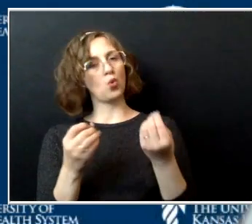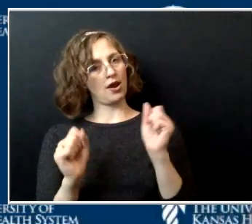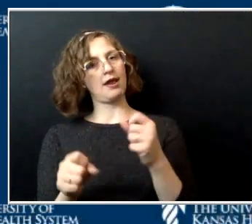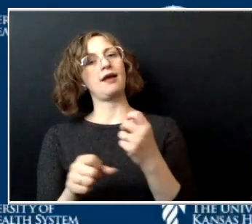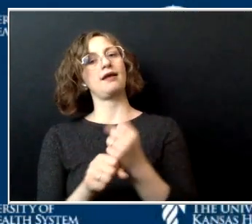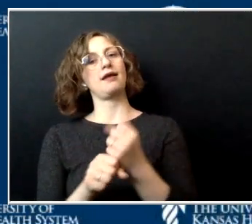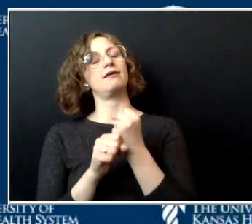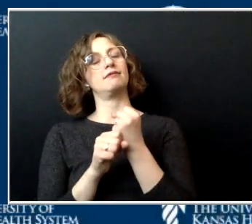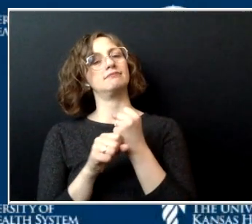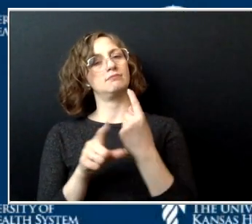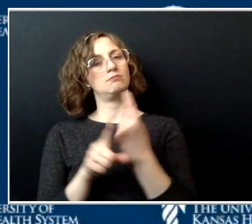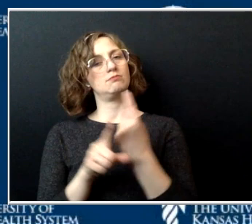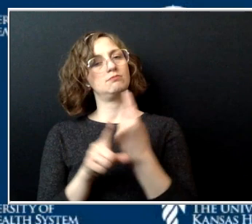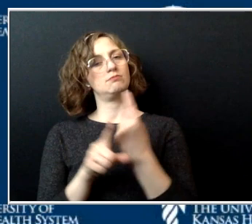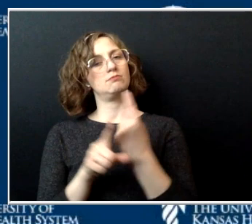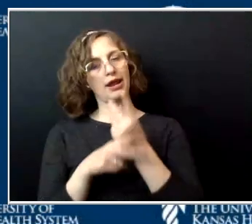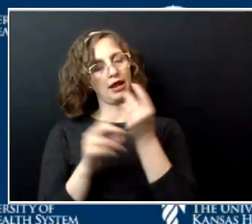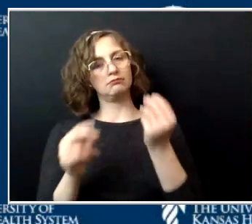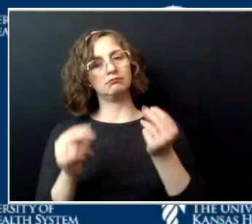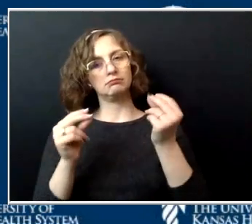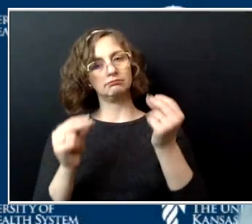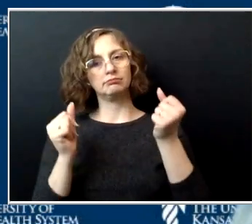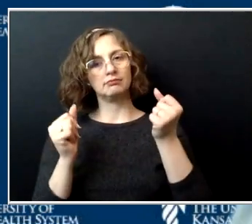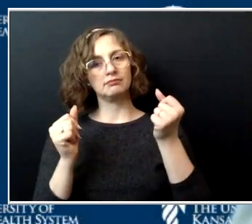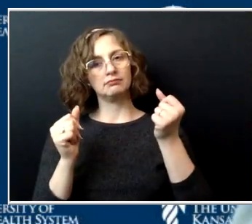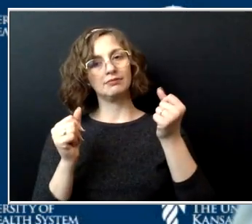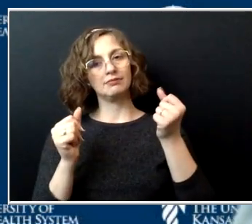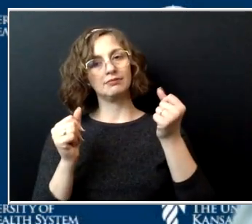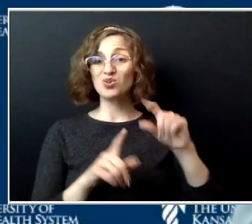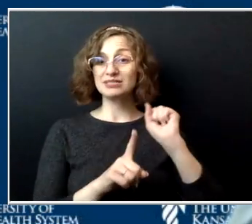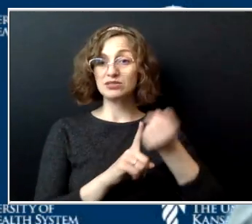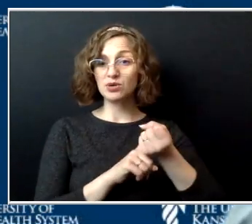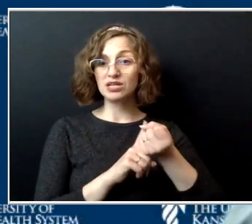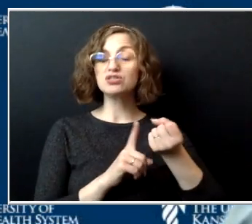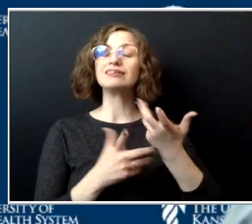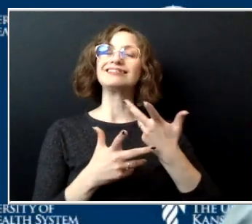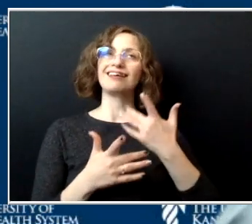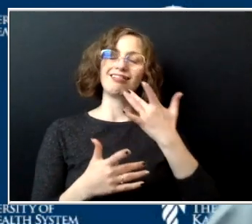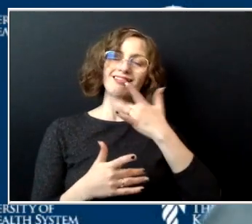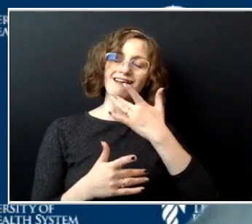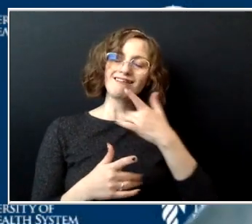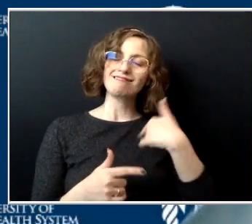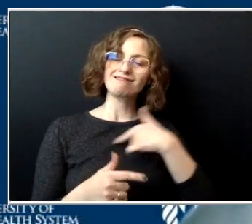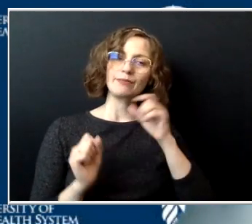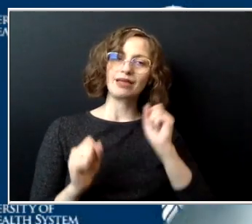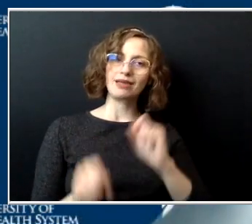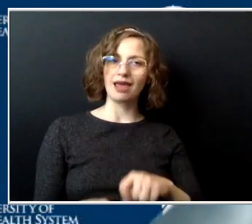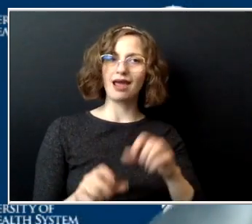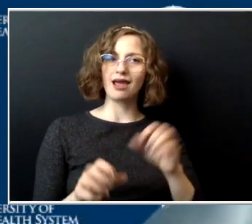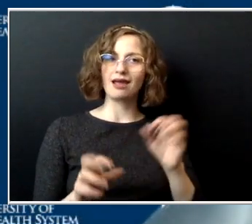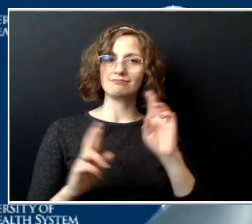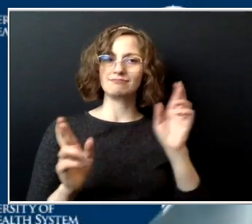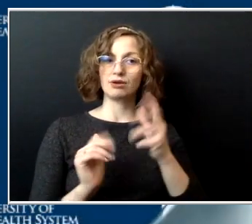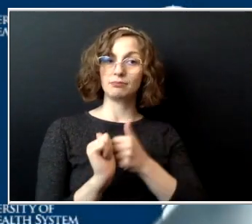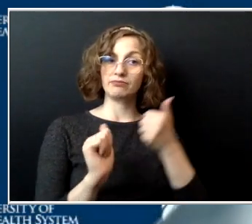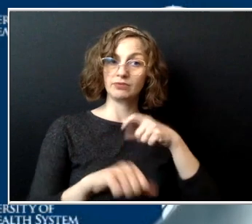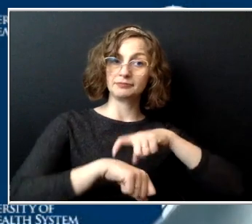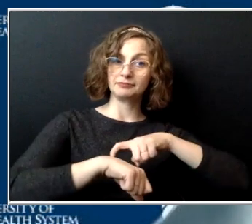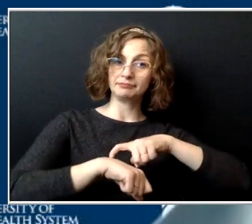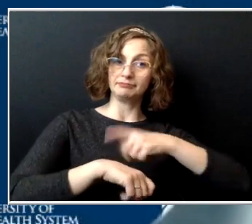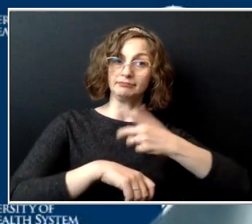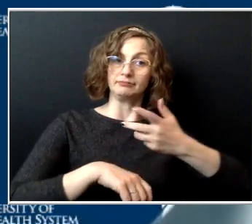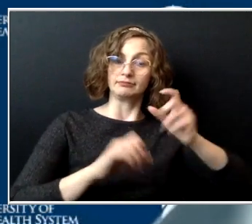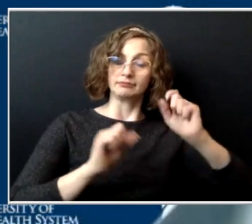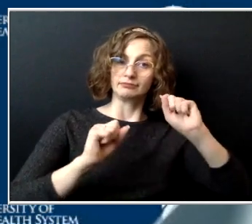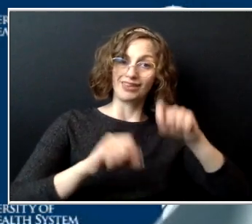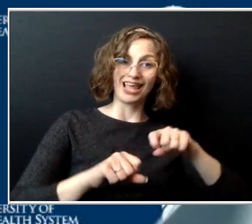immediately. And in those cases that you're fortunate that you can plan and prepare ahead of time, they can do like Jennifer did and